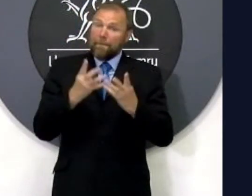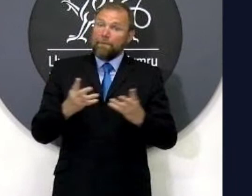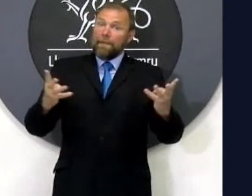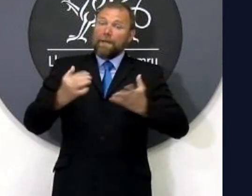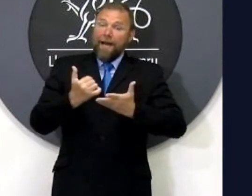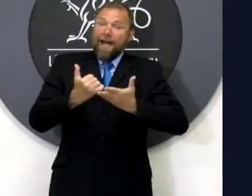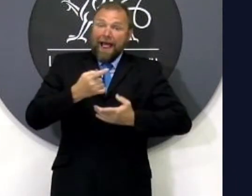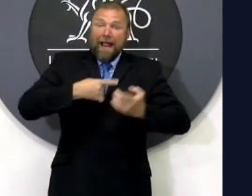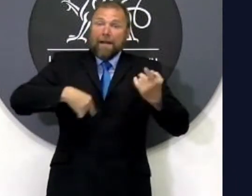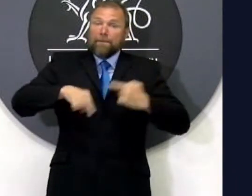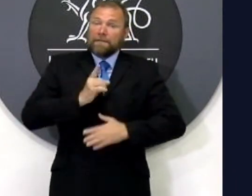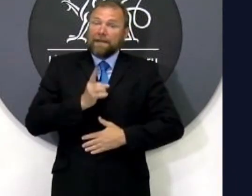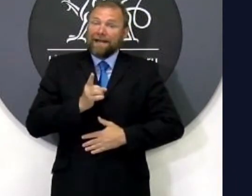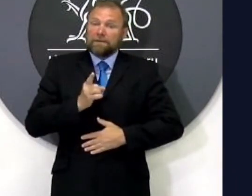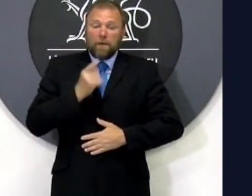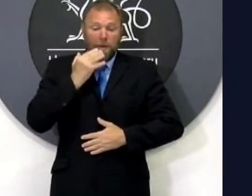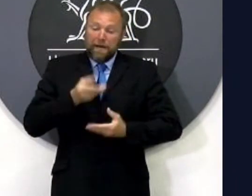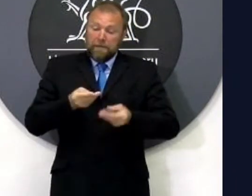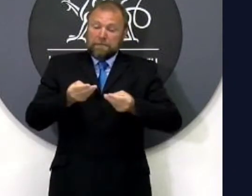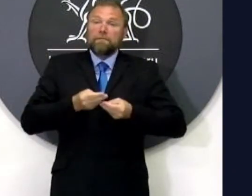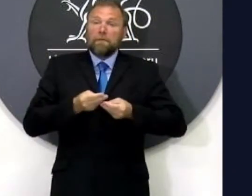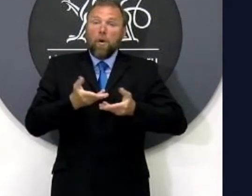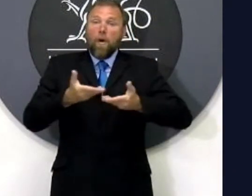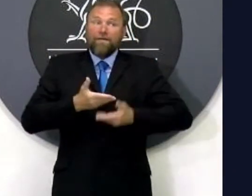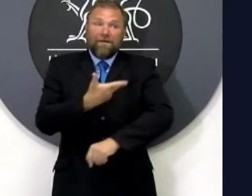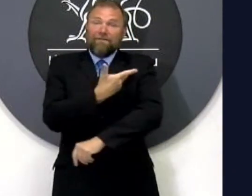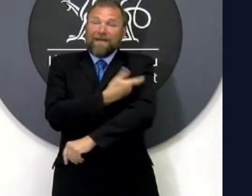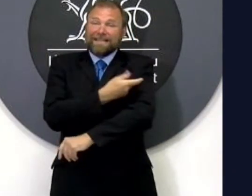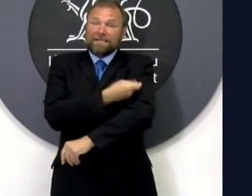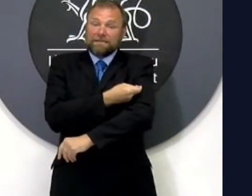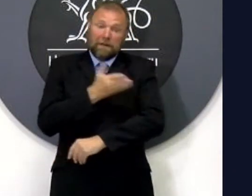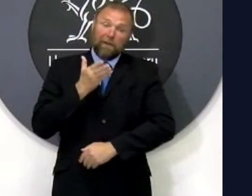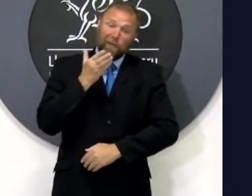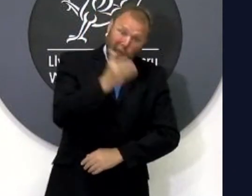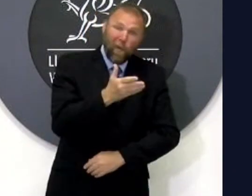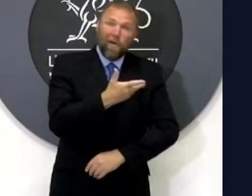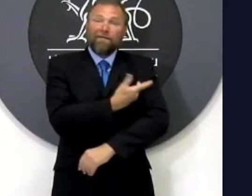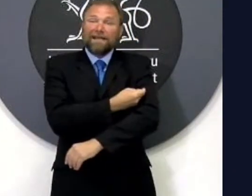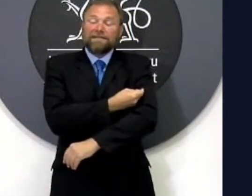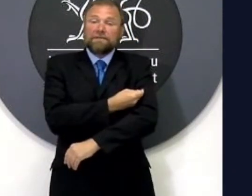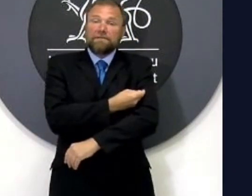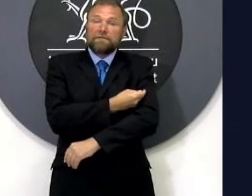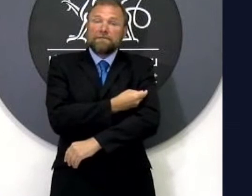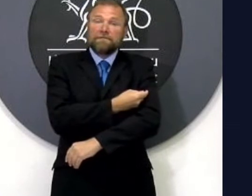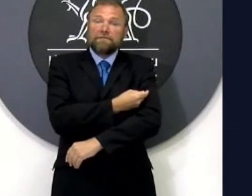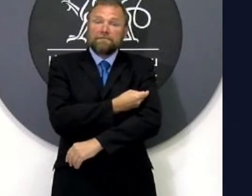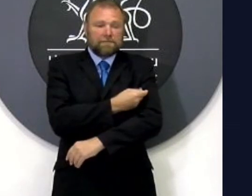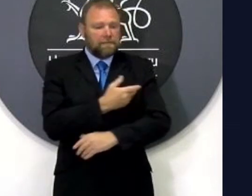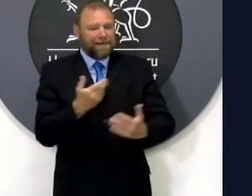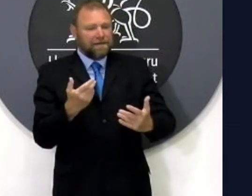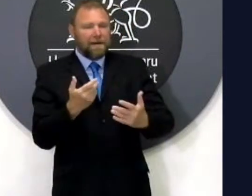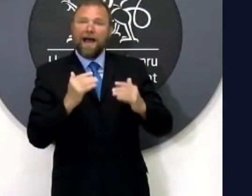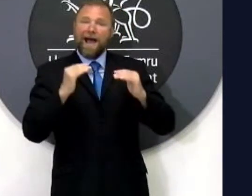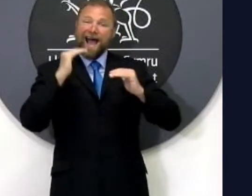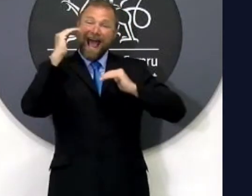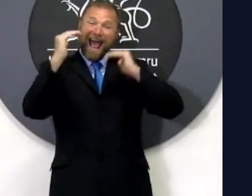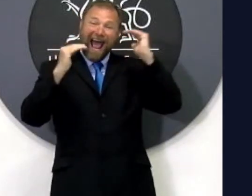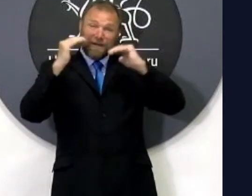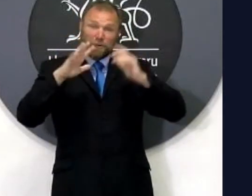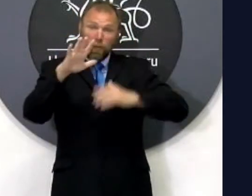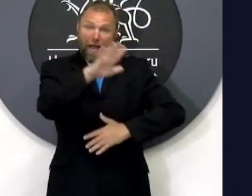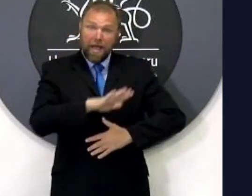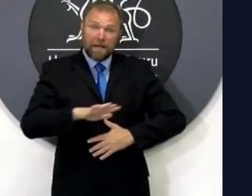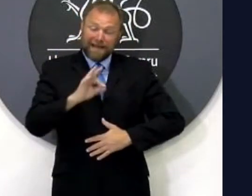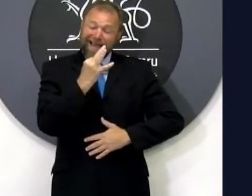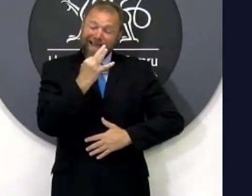offer of the vaccine when it's offered to them. We're at a state now where we've got 80% of adults in Wales who've received